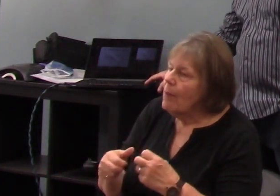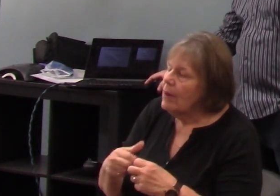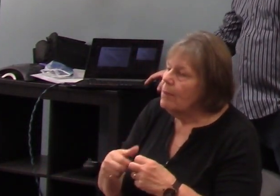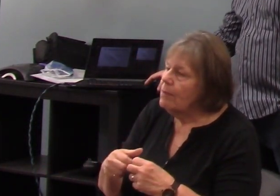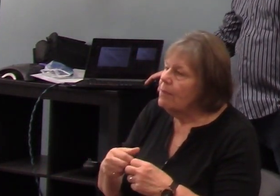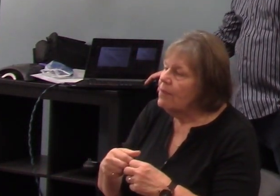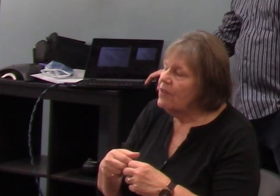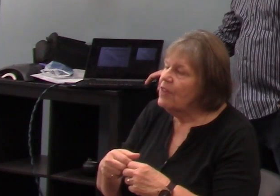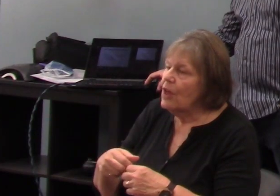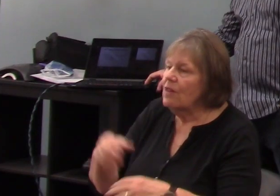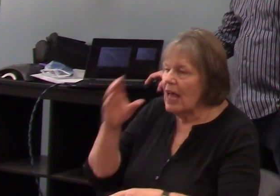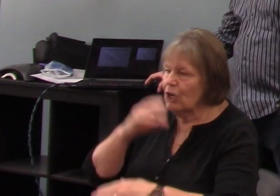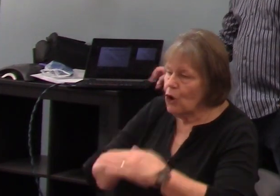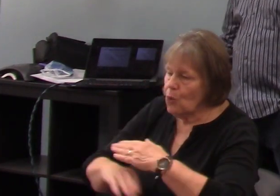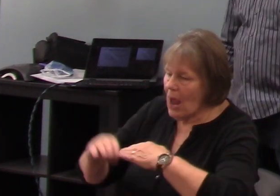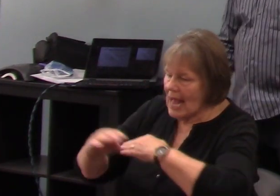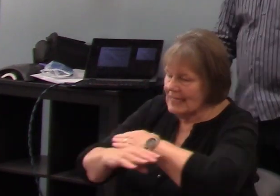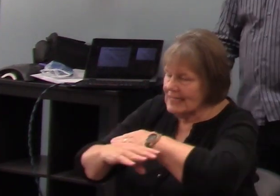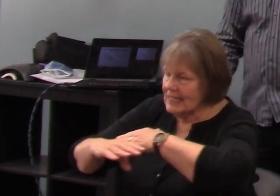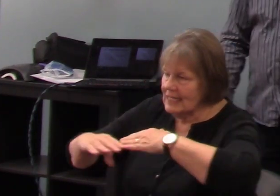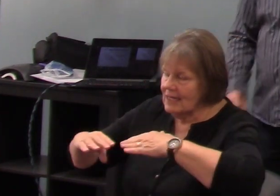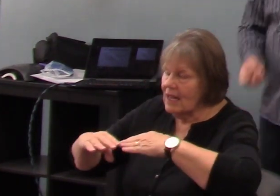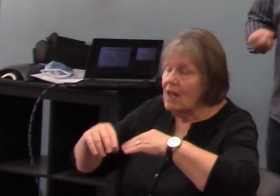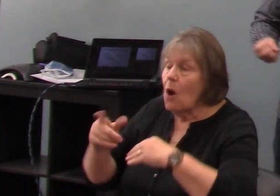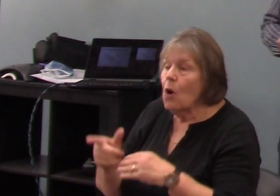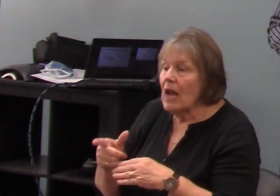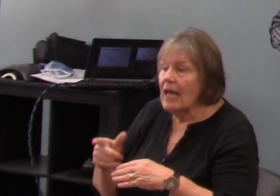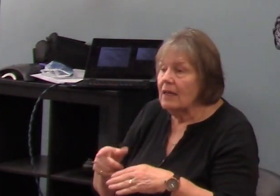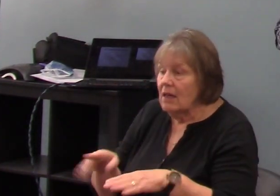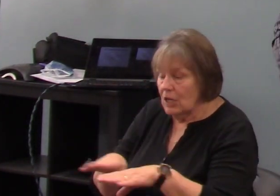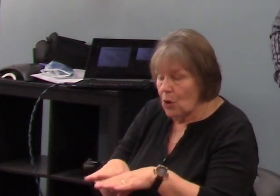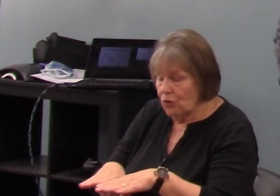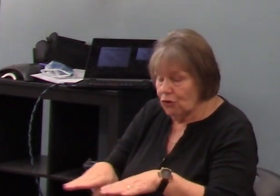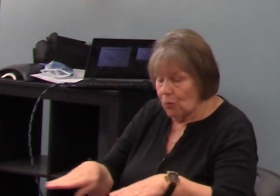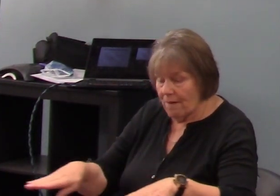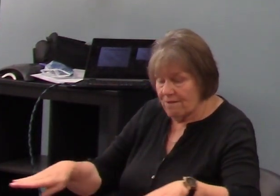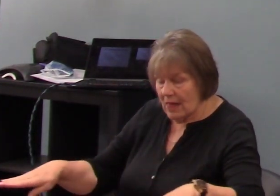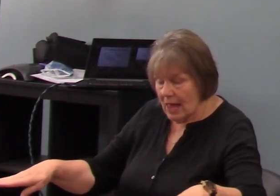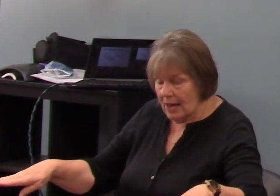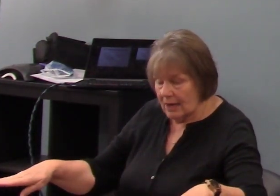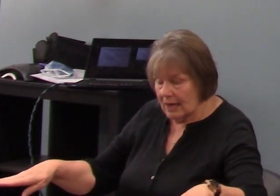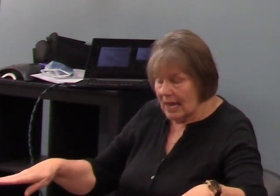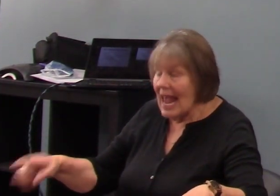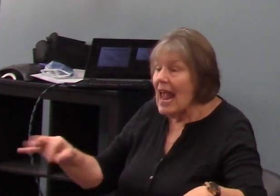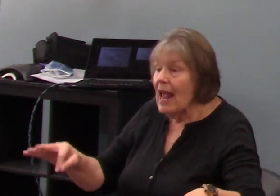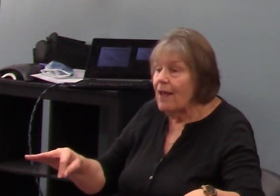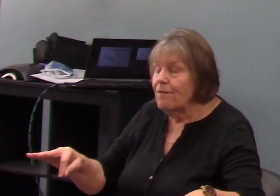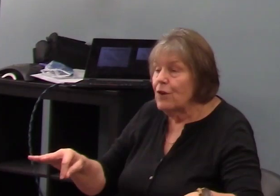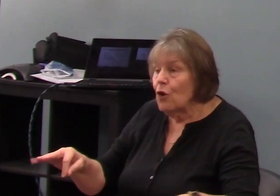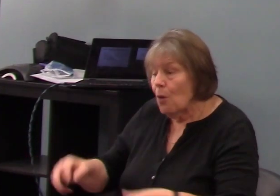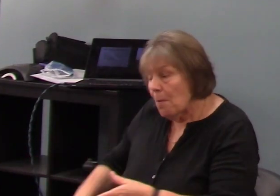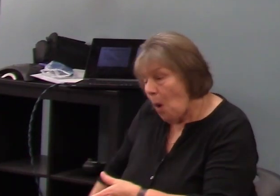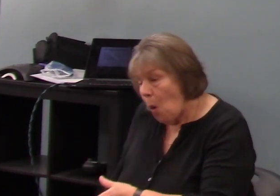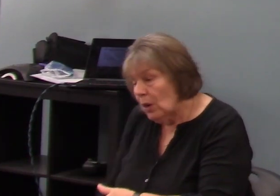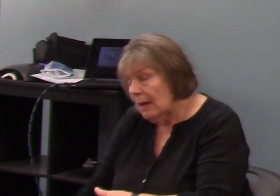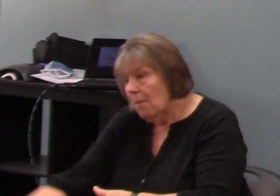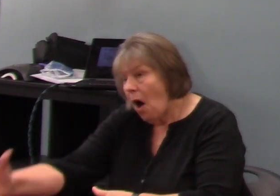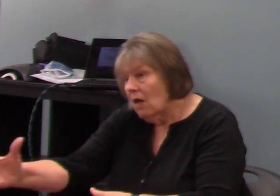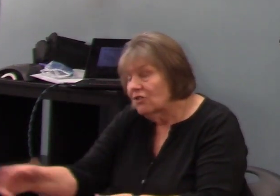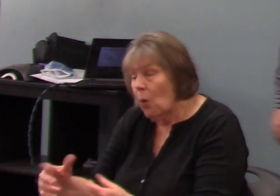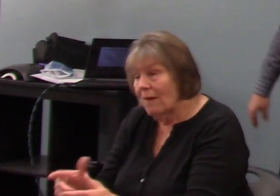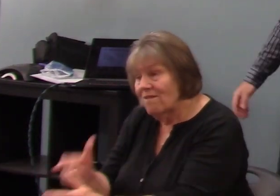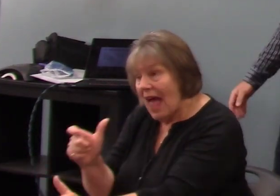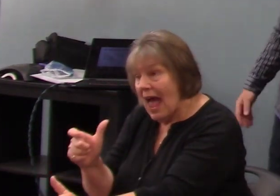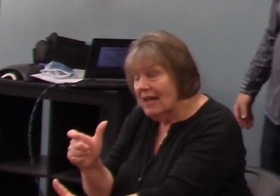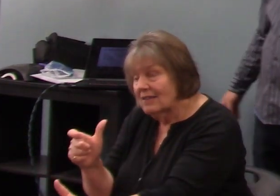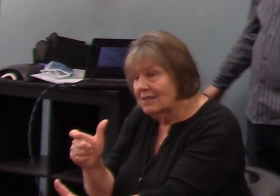And it fixes the flatness problem. Just imagine, like, instead of your bowling ball going super slow, if it's going super fast, you're a lot more likely to hit the middle of the pins,